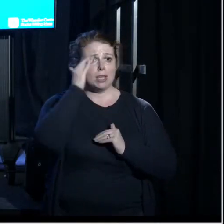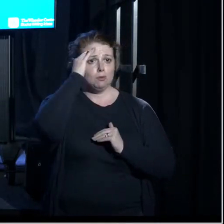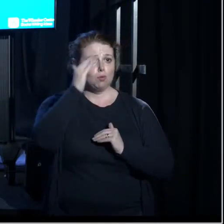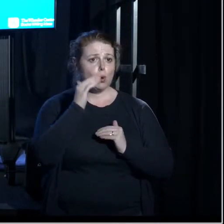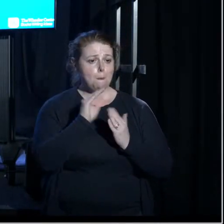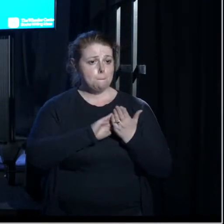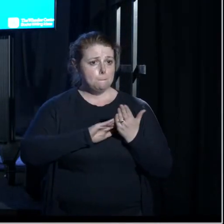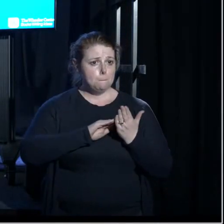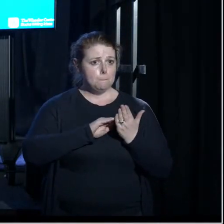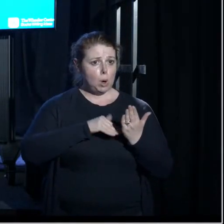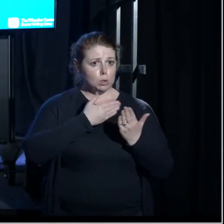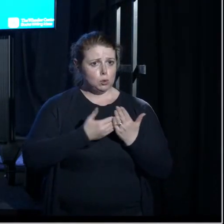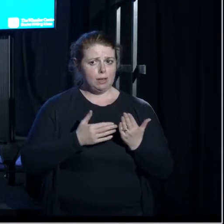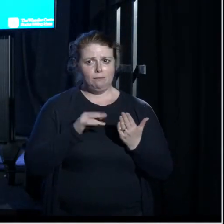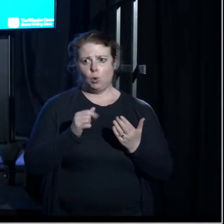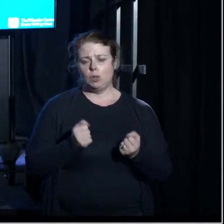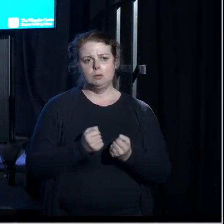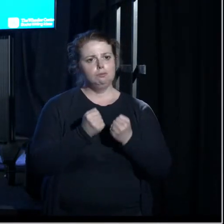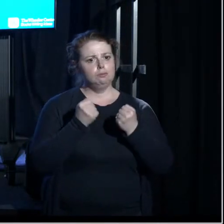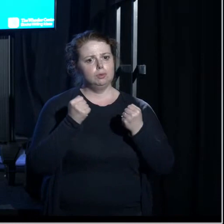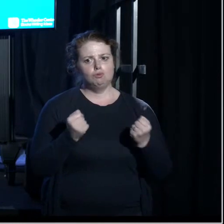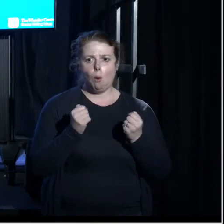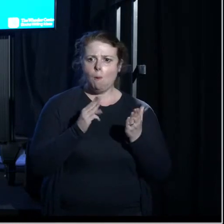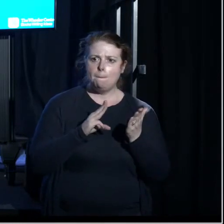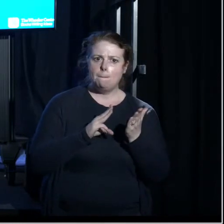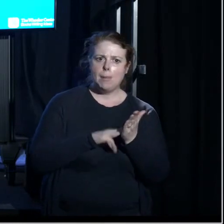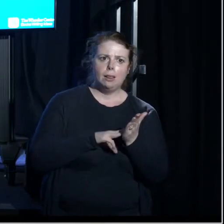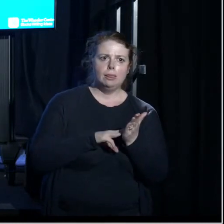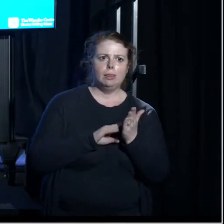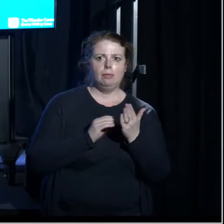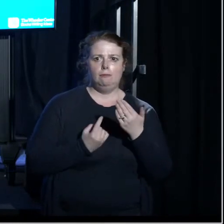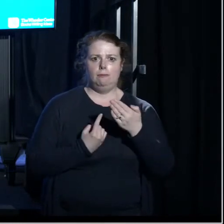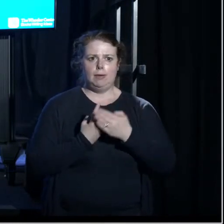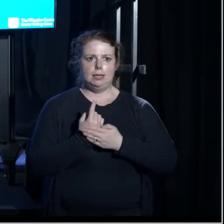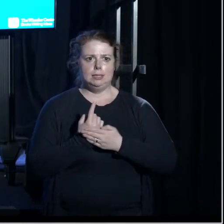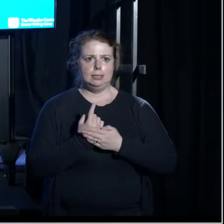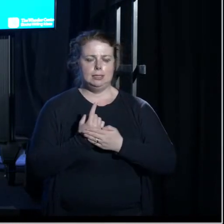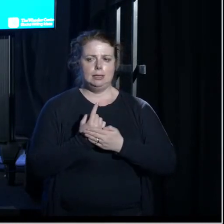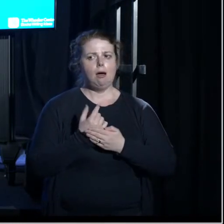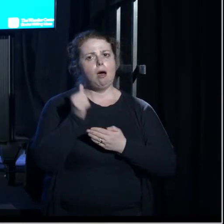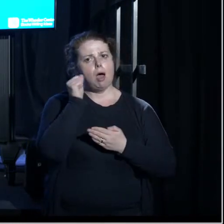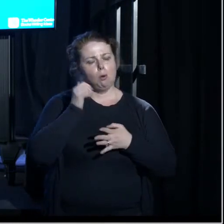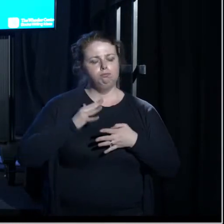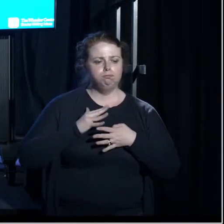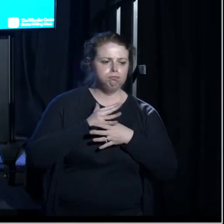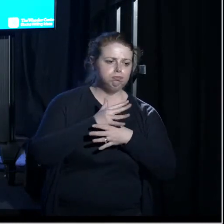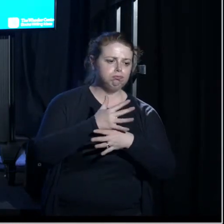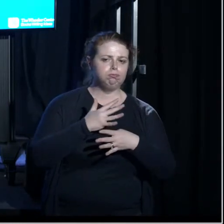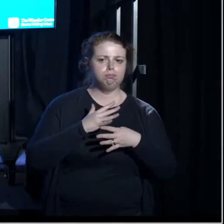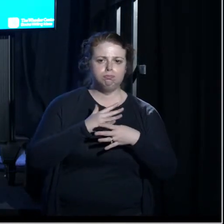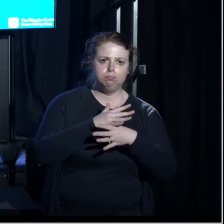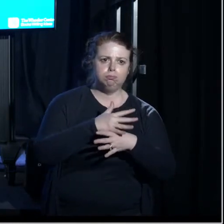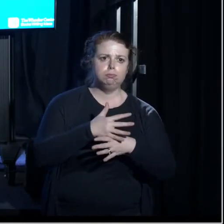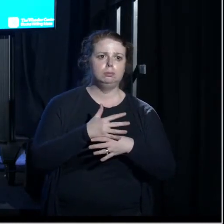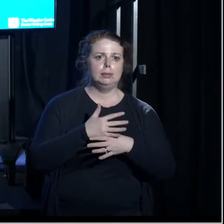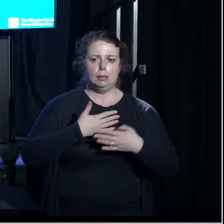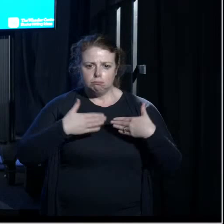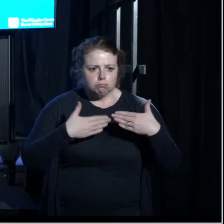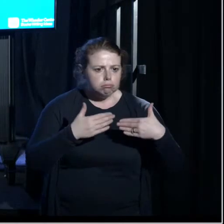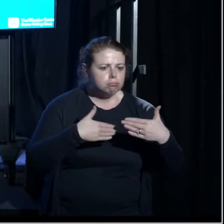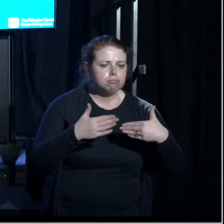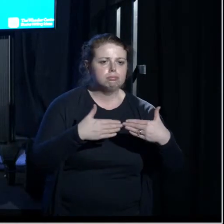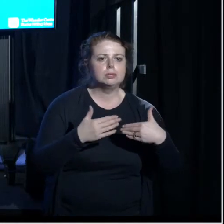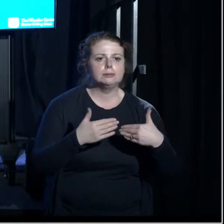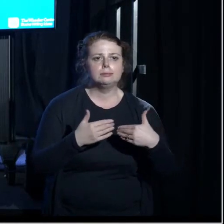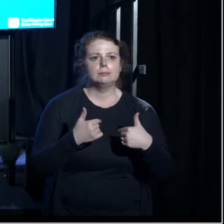for this incredibly dynamic month of events, which must take so much hard work and so much organisation.